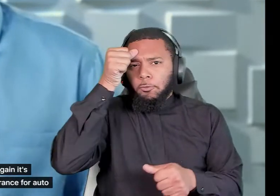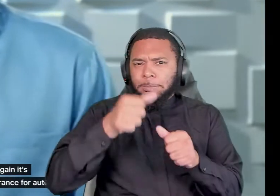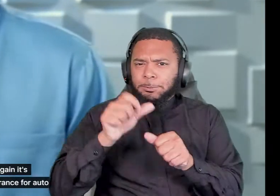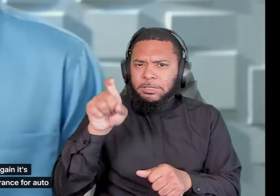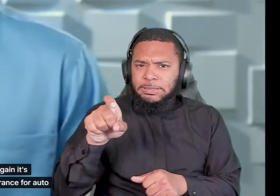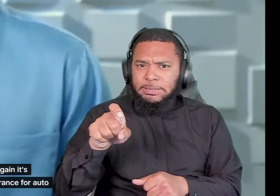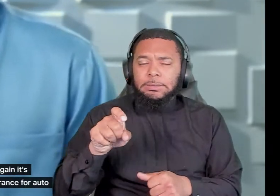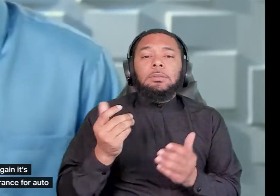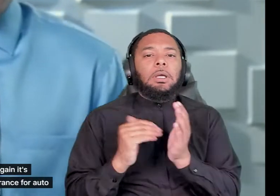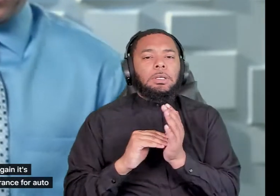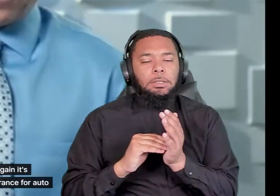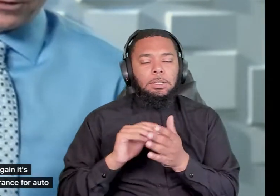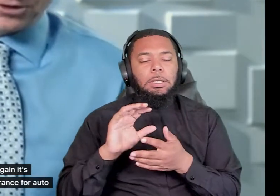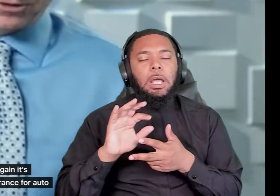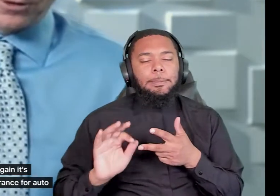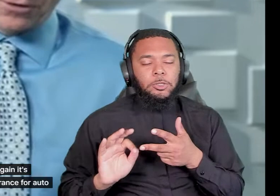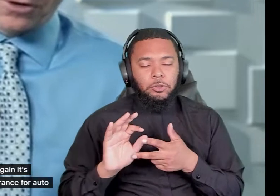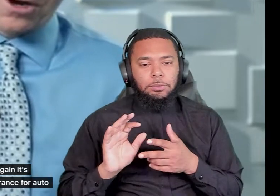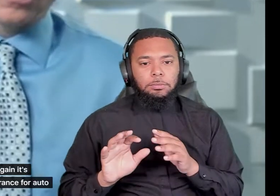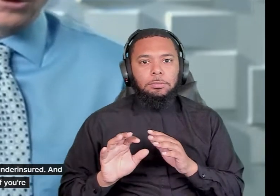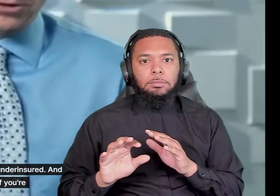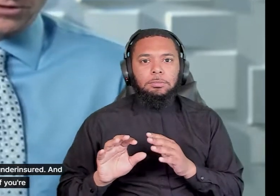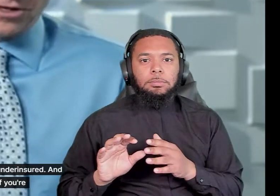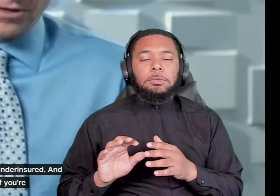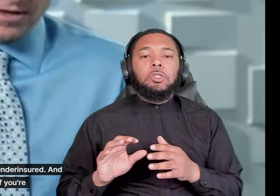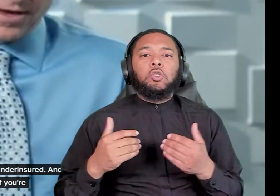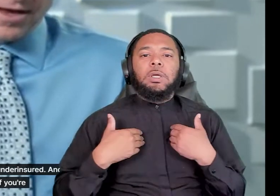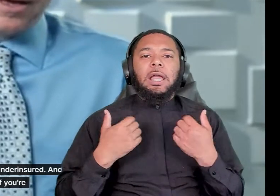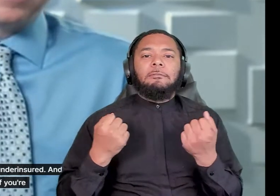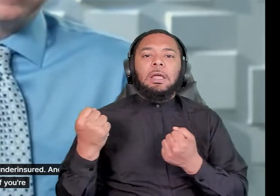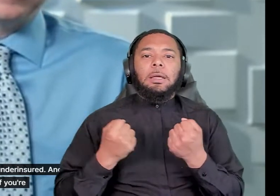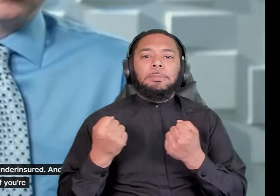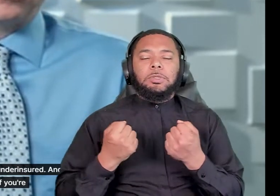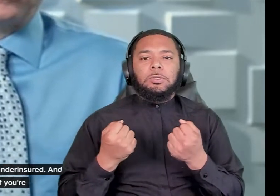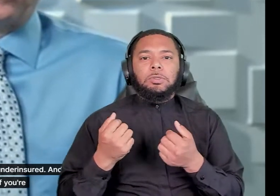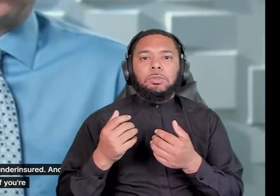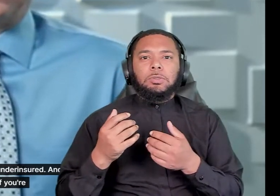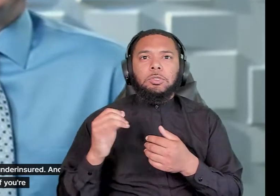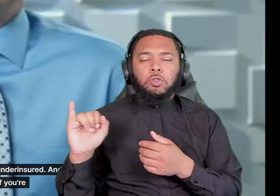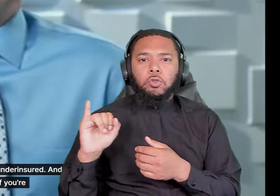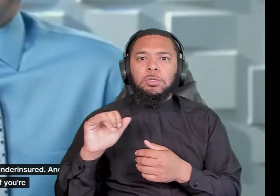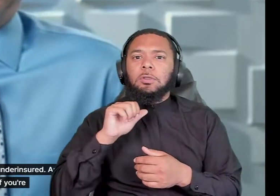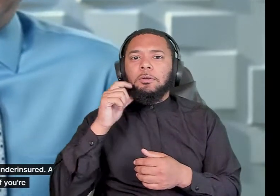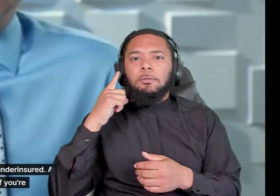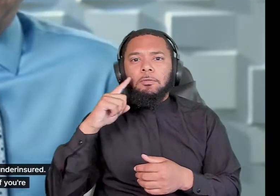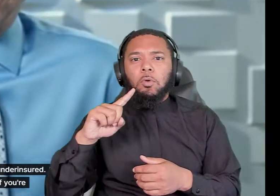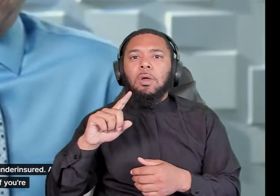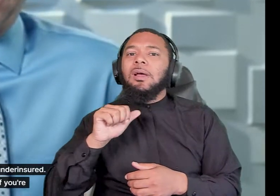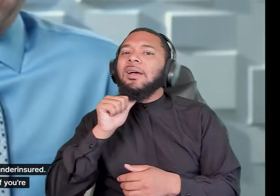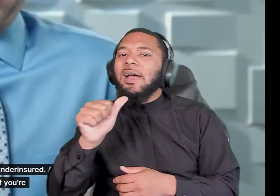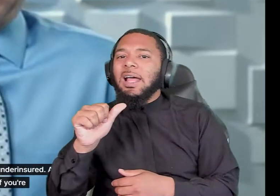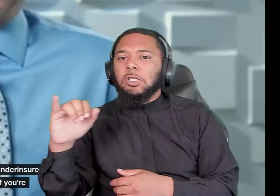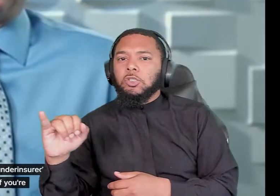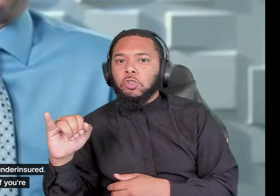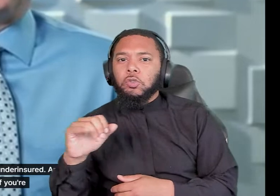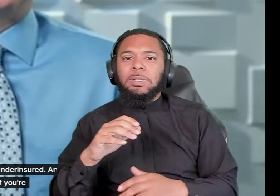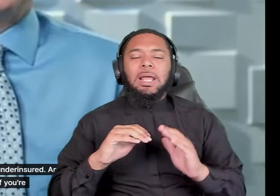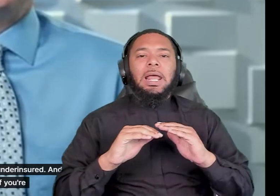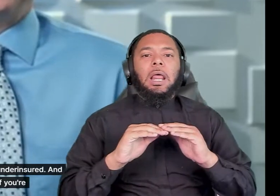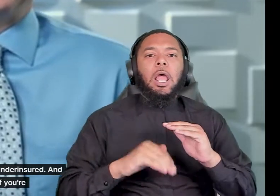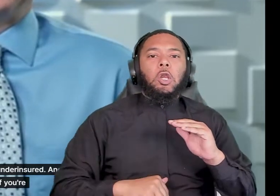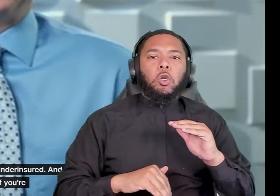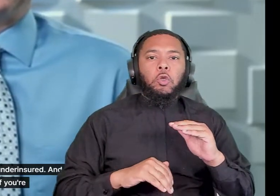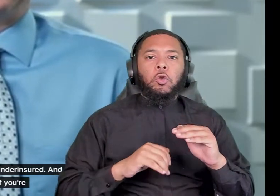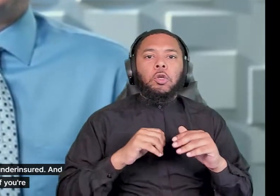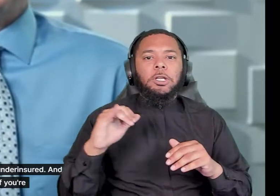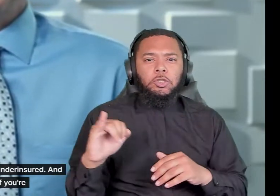it's optional, but you have insurance for auto insurance called uninsured or underinsured. And what